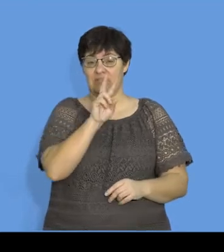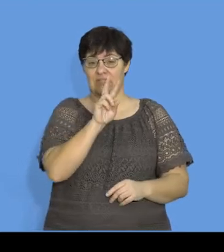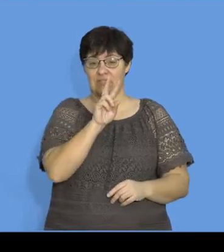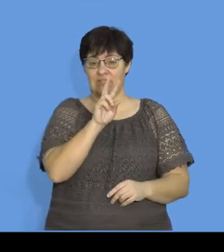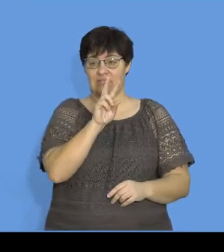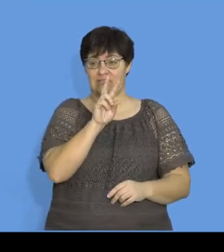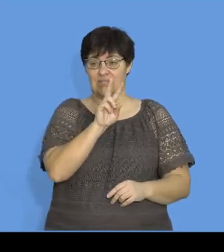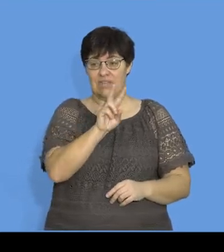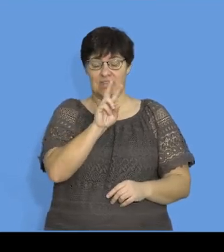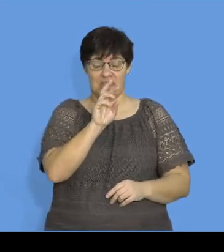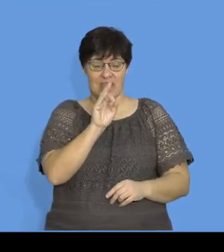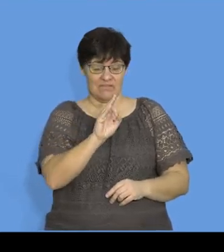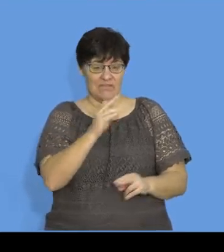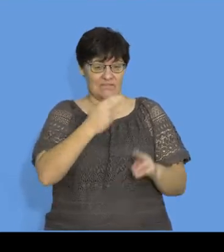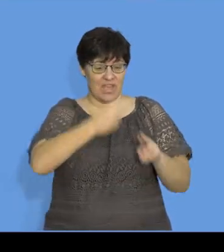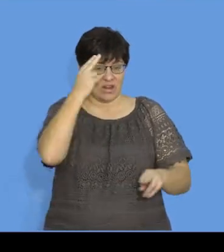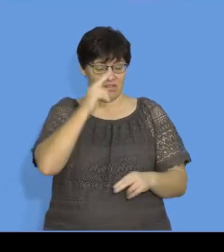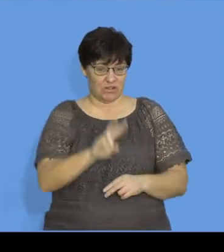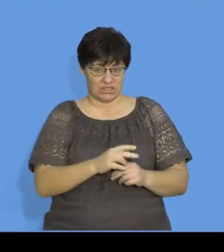initial velocity,